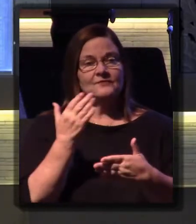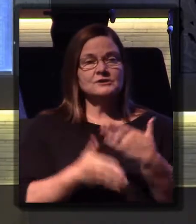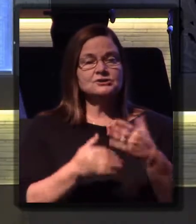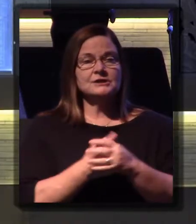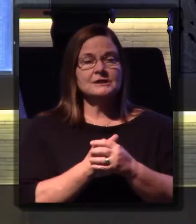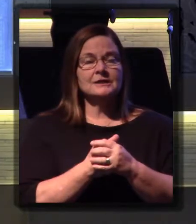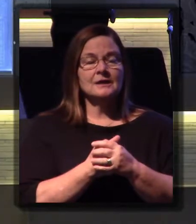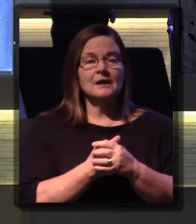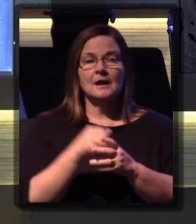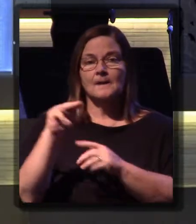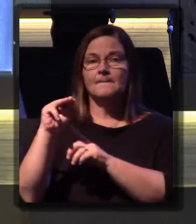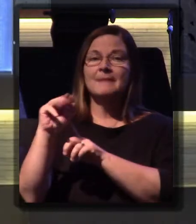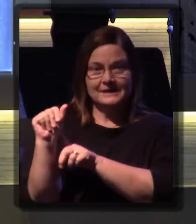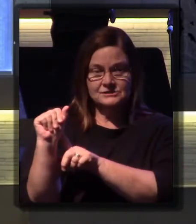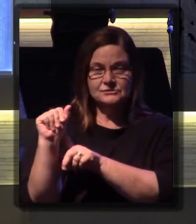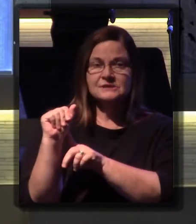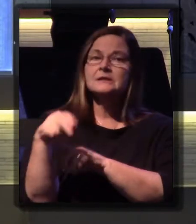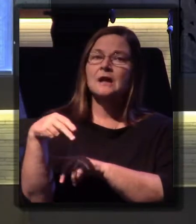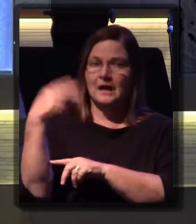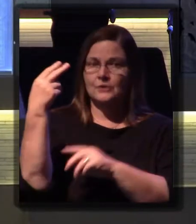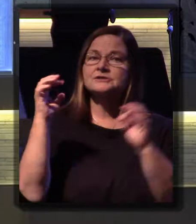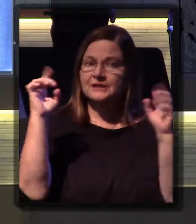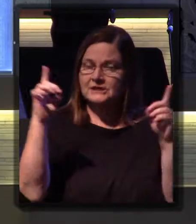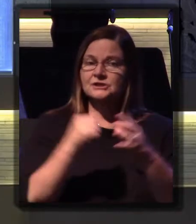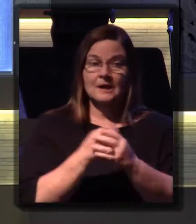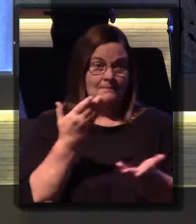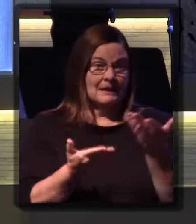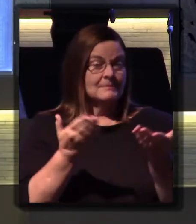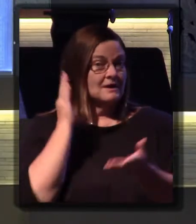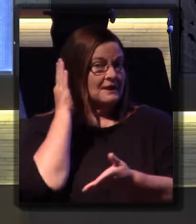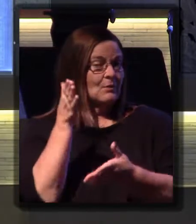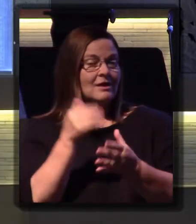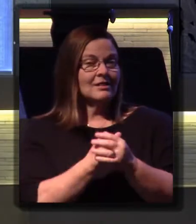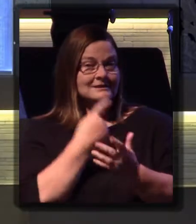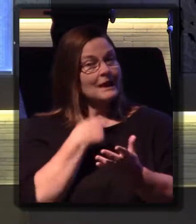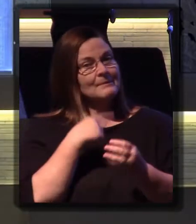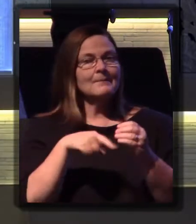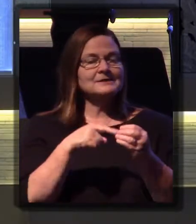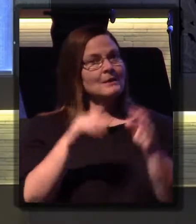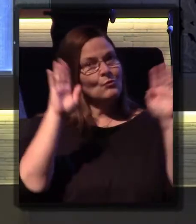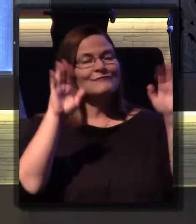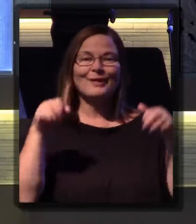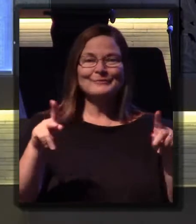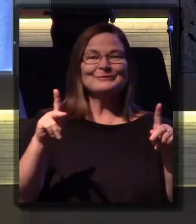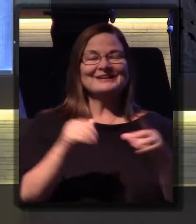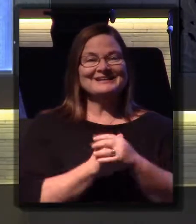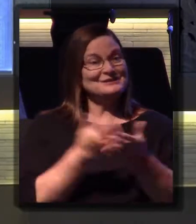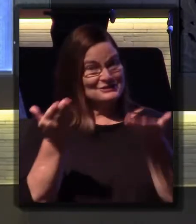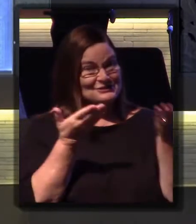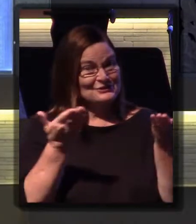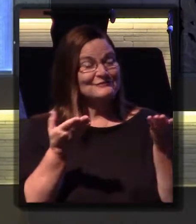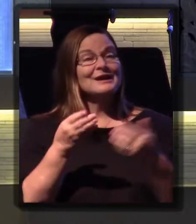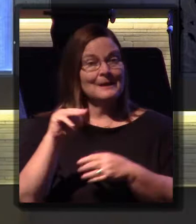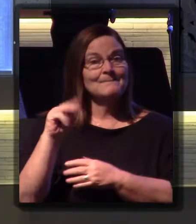well, maybe this is timed nicely right at the time when I'm finishing a master's in higher education in nonprofit management. Maybe they're